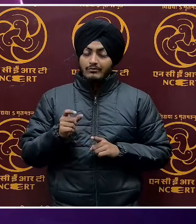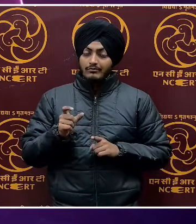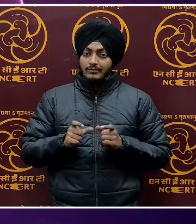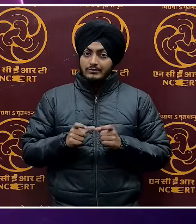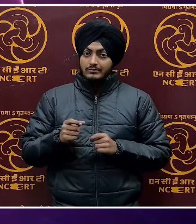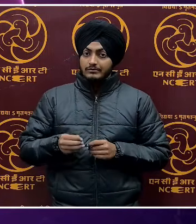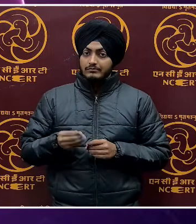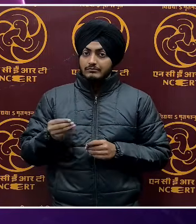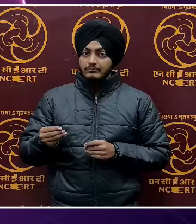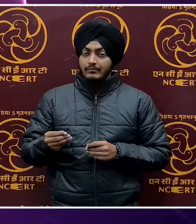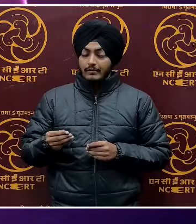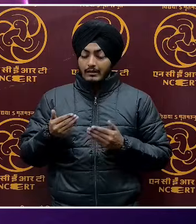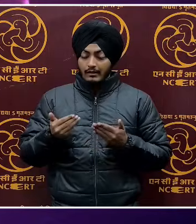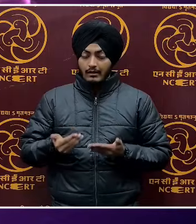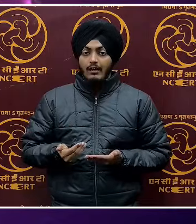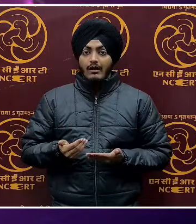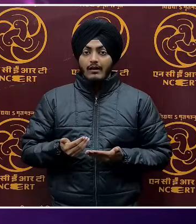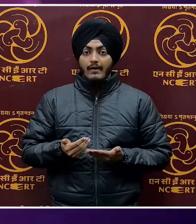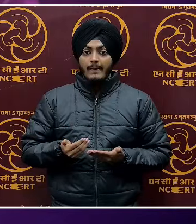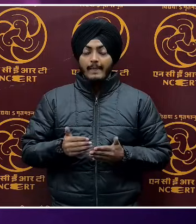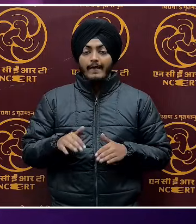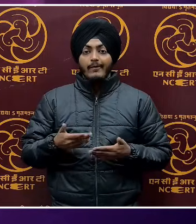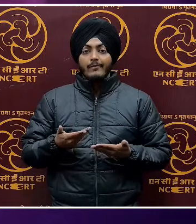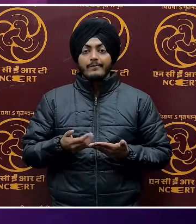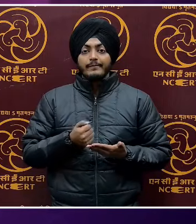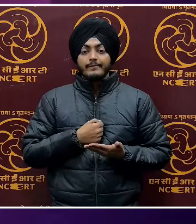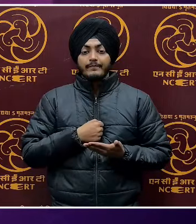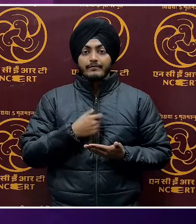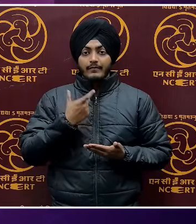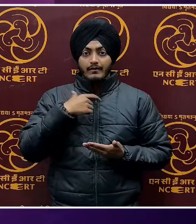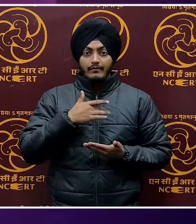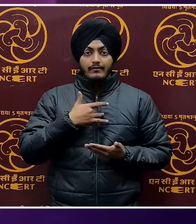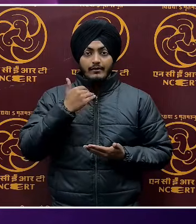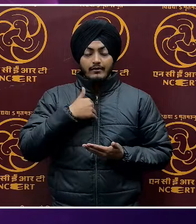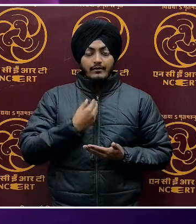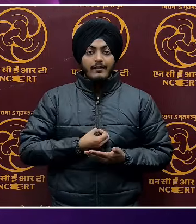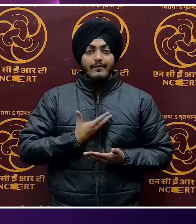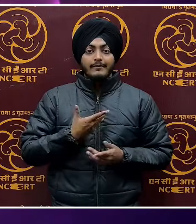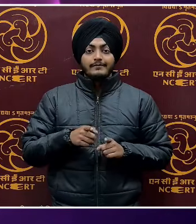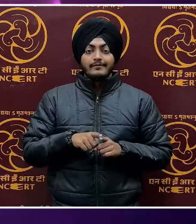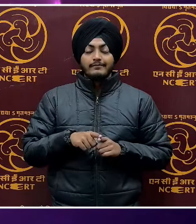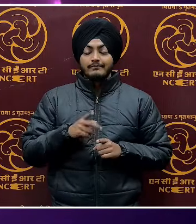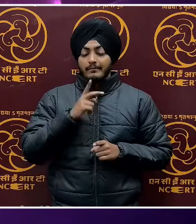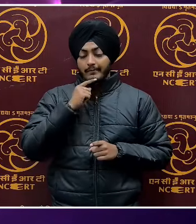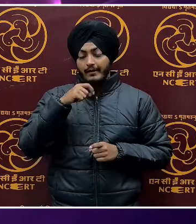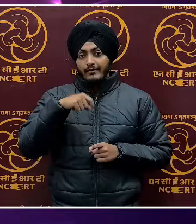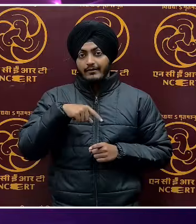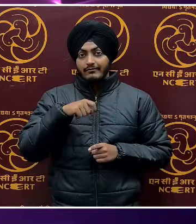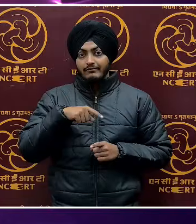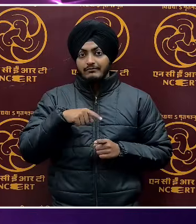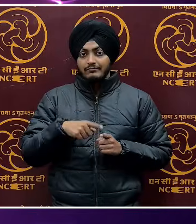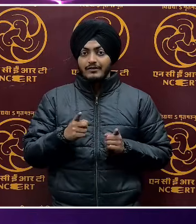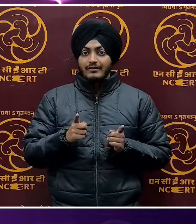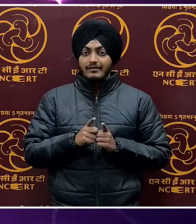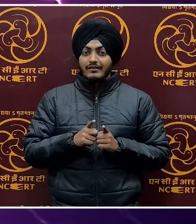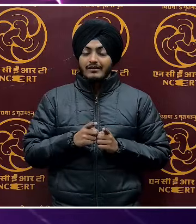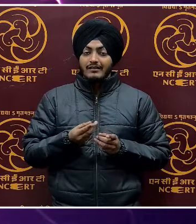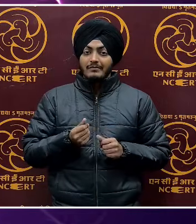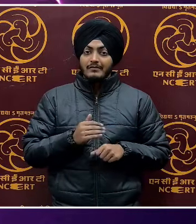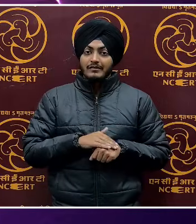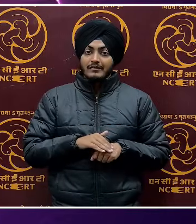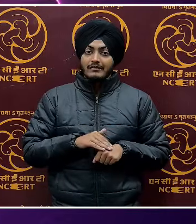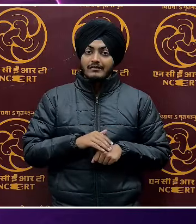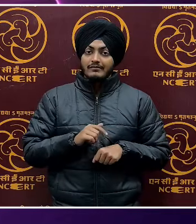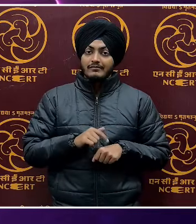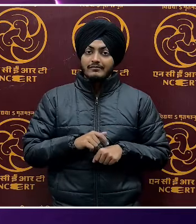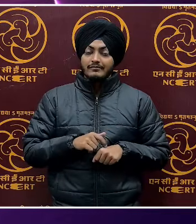happy around you, and that's how you will also be happy. Absolutely. Right? Little drops of water, little grains of sand make the mighty